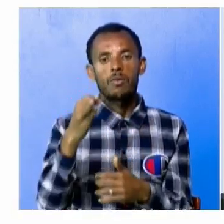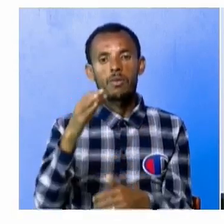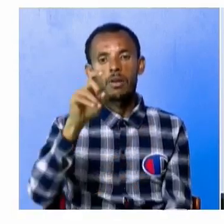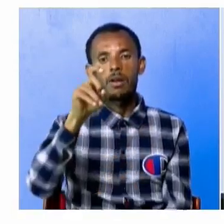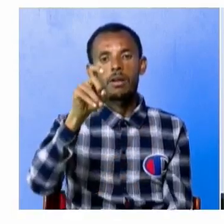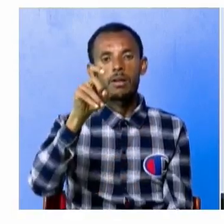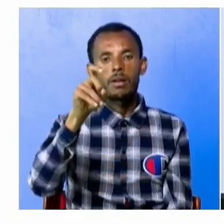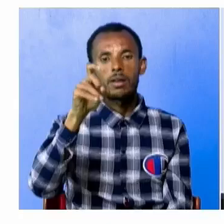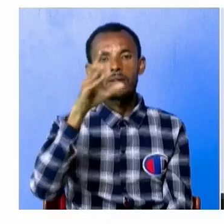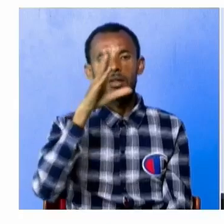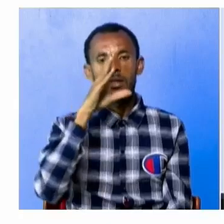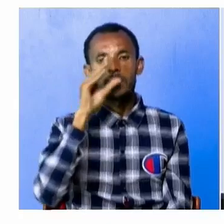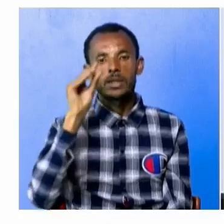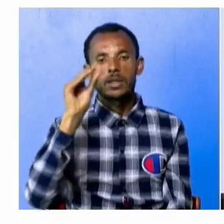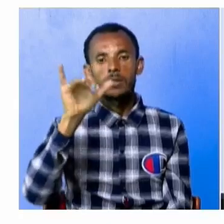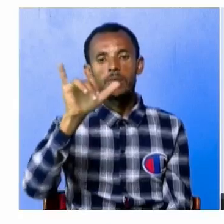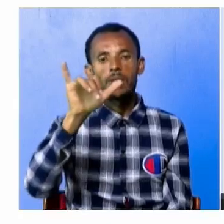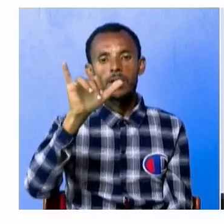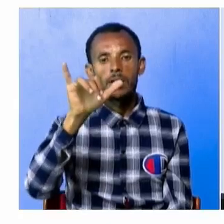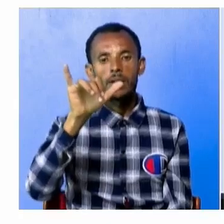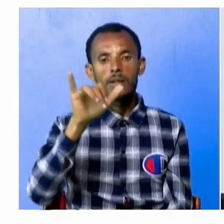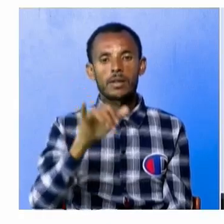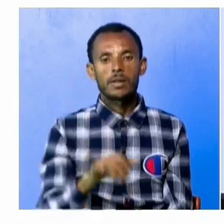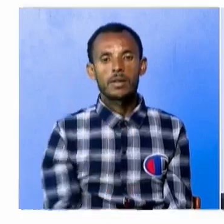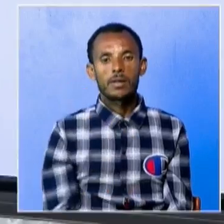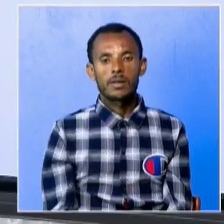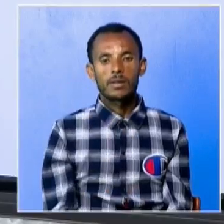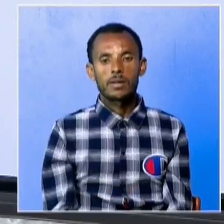x and y. Okay,